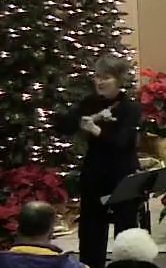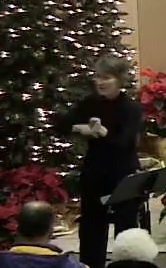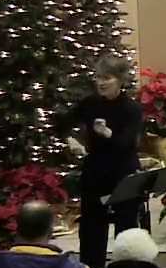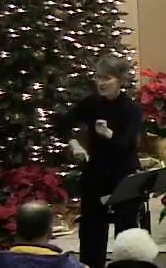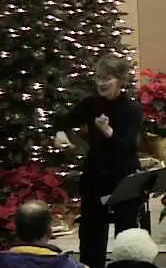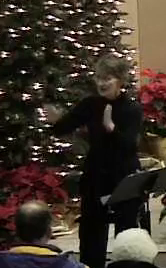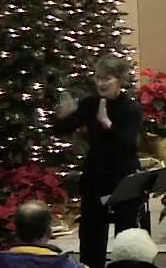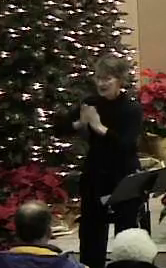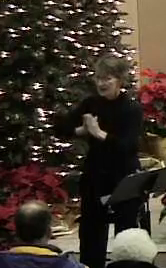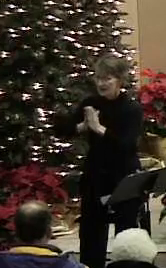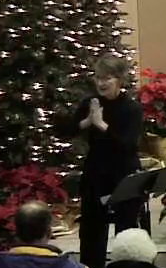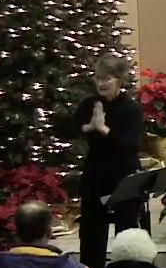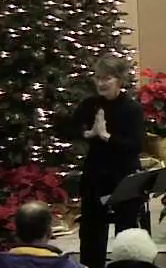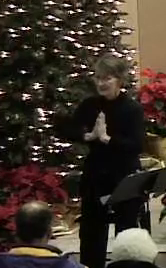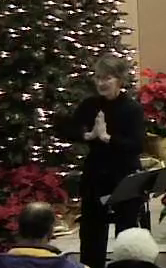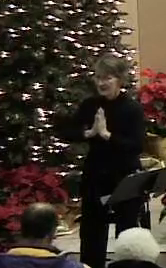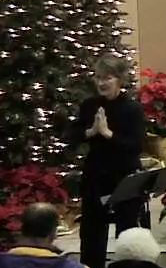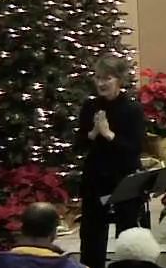Lord.